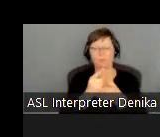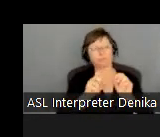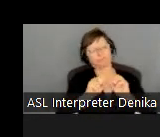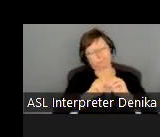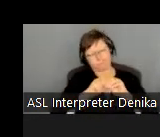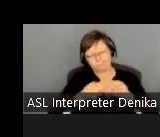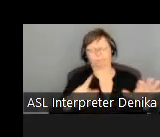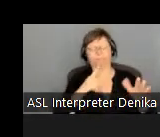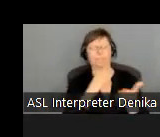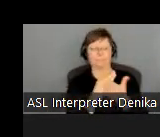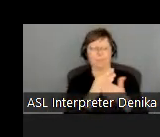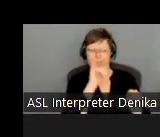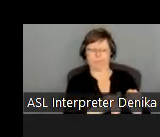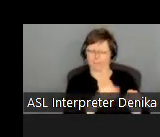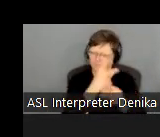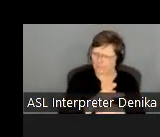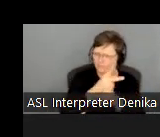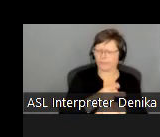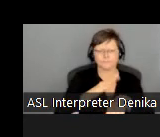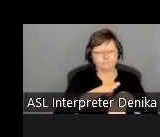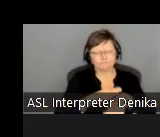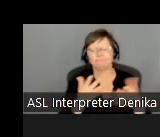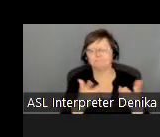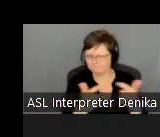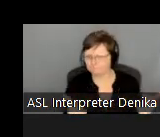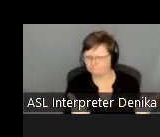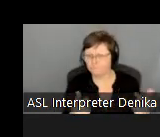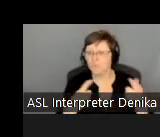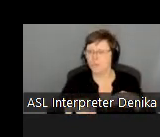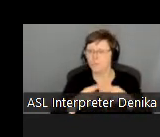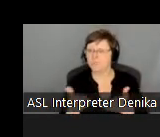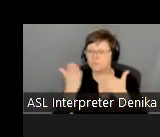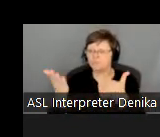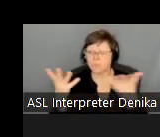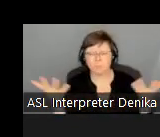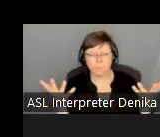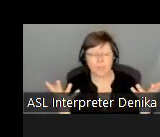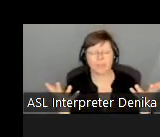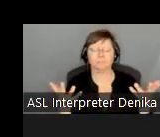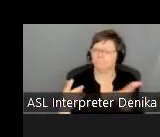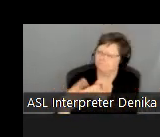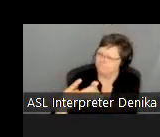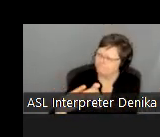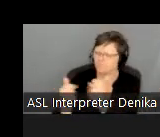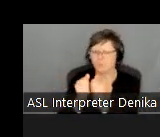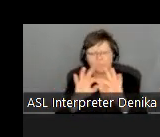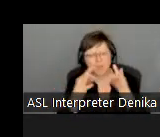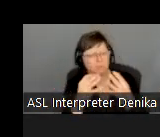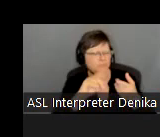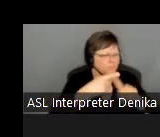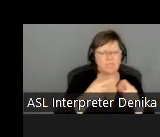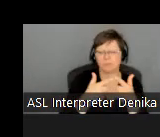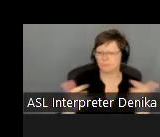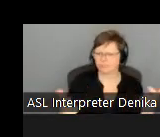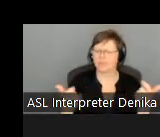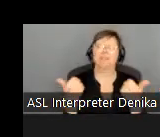before, the one thing that we can suggest to folks is talk with your loved ones, talk with your other friends, and try and come up with a specific